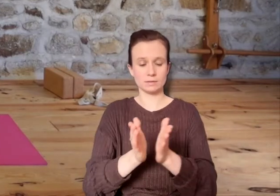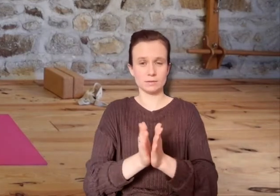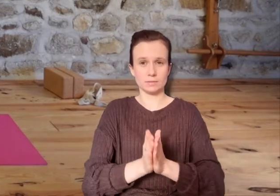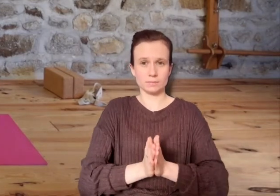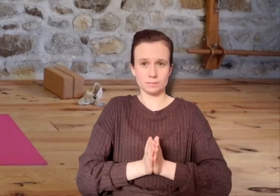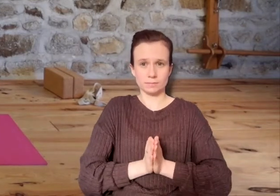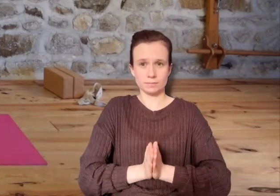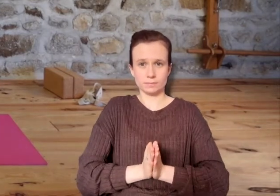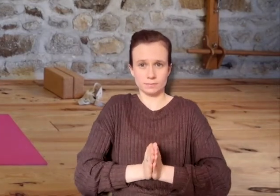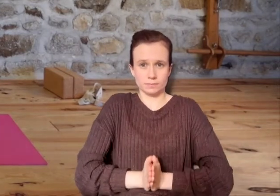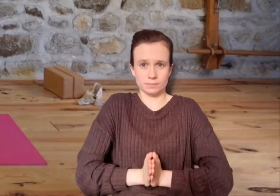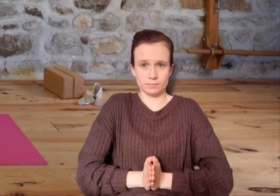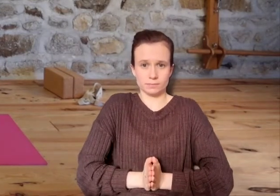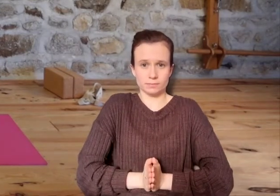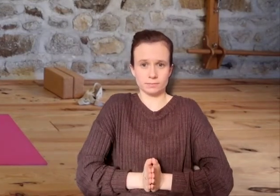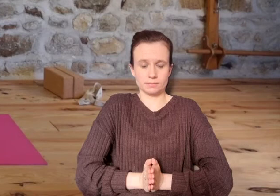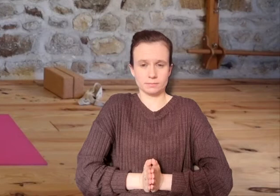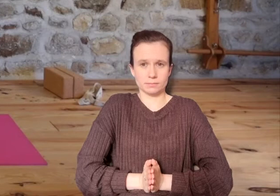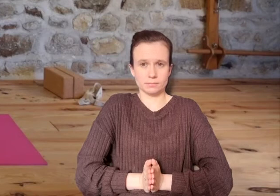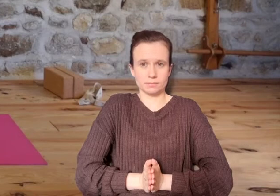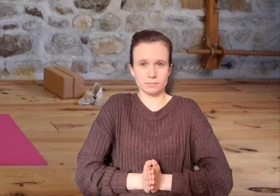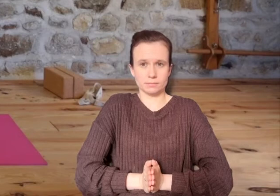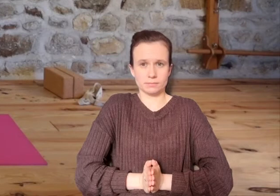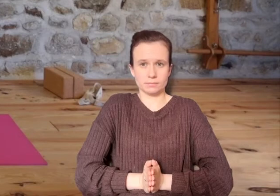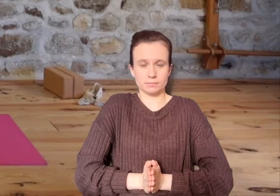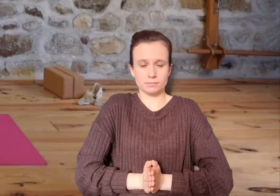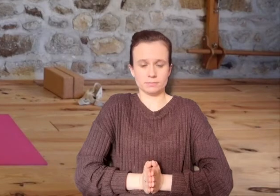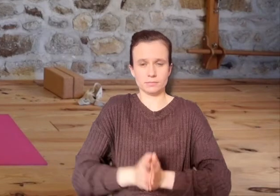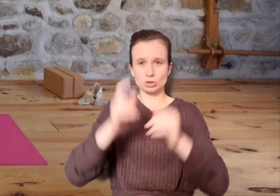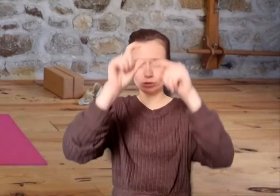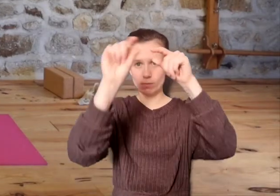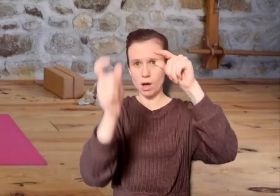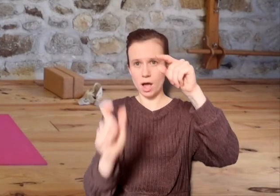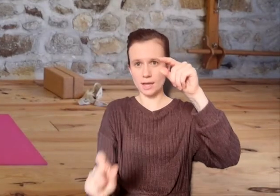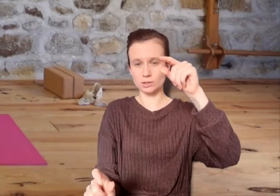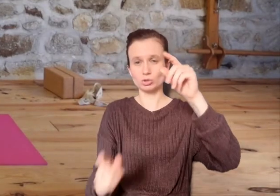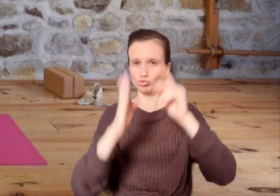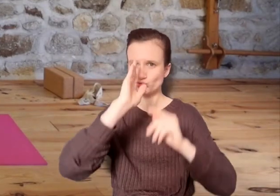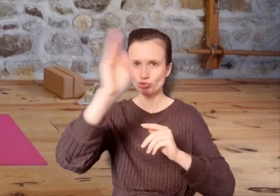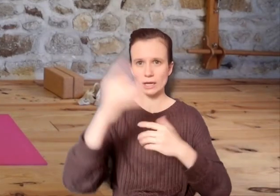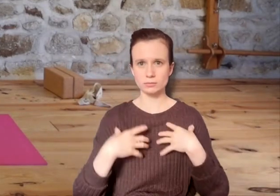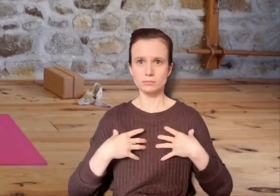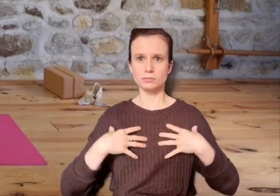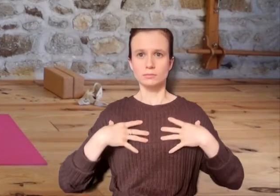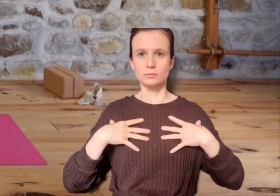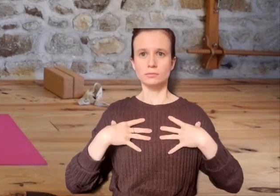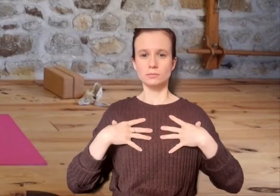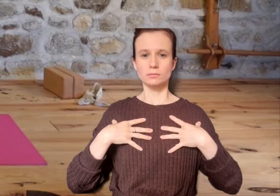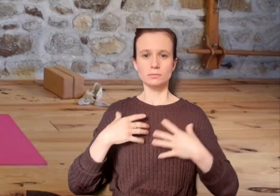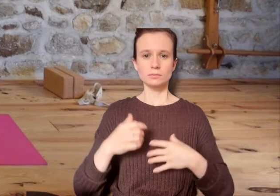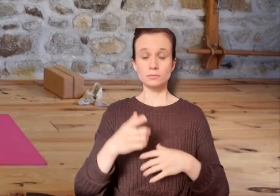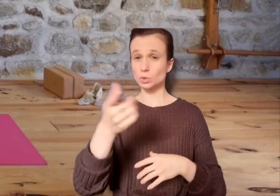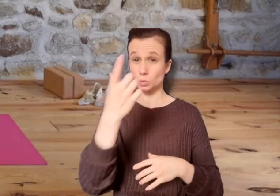heels in, right next to the pubic bone, and we're going to keep our spine nice and straight. Again,